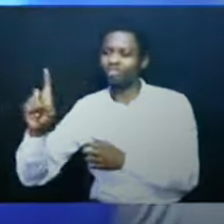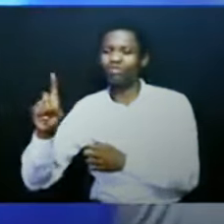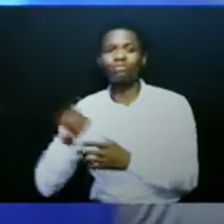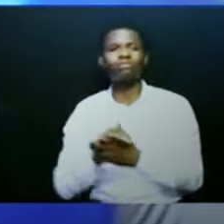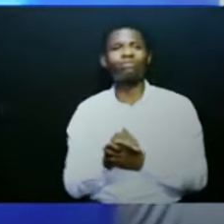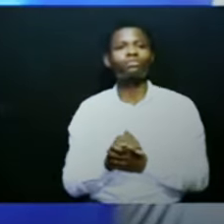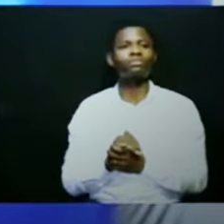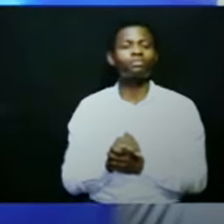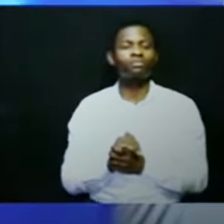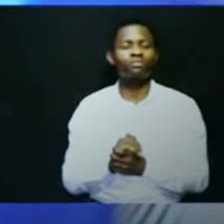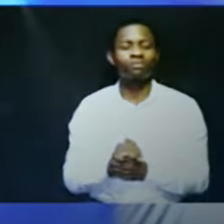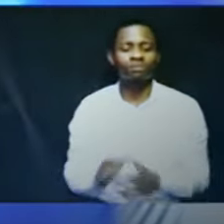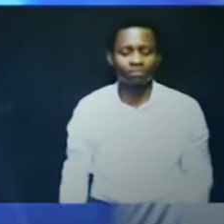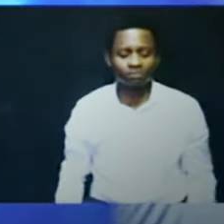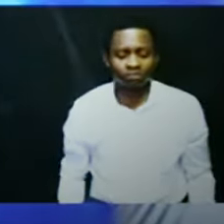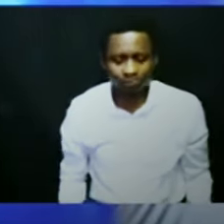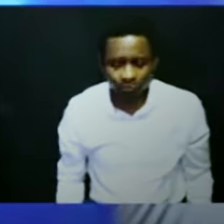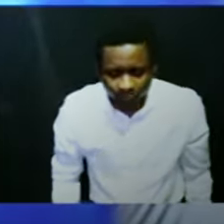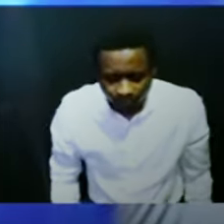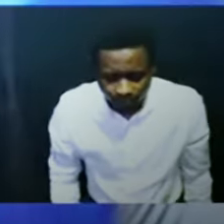Matthew 13:31.